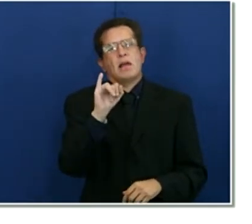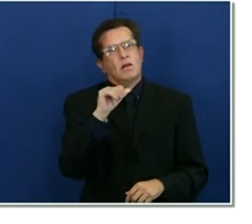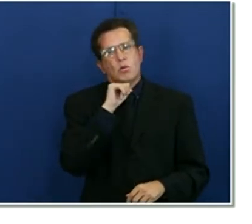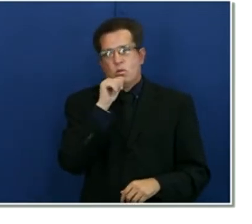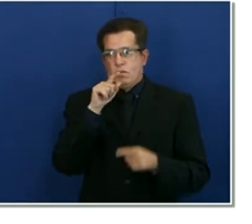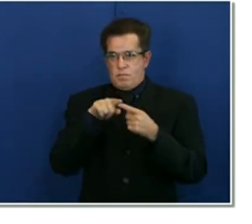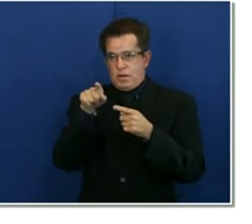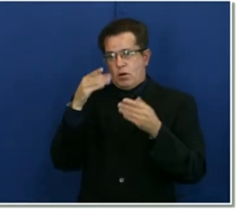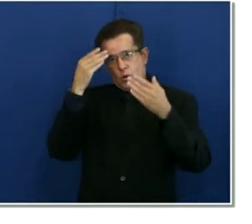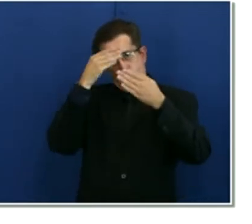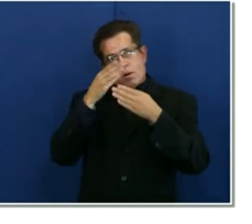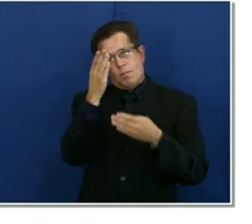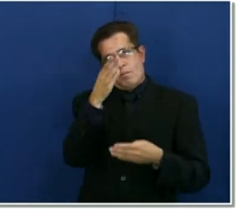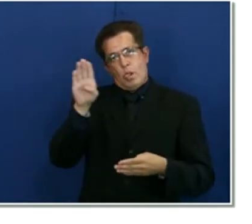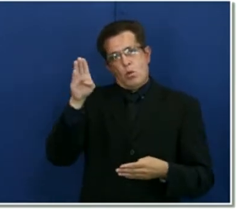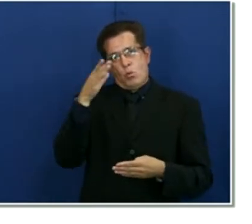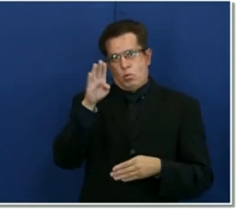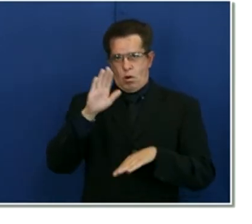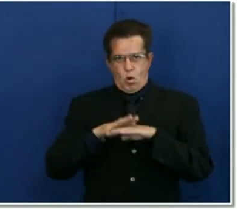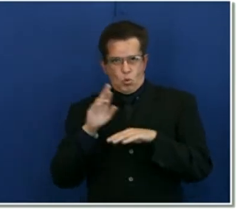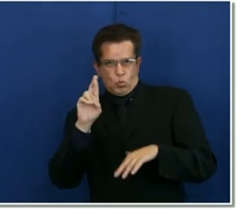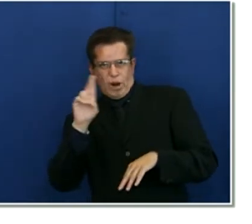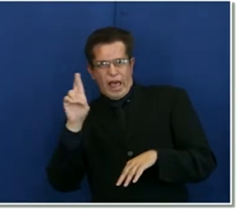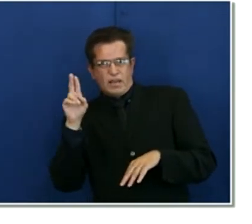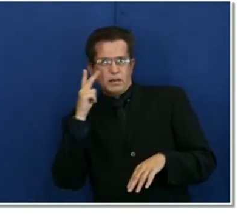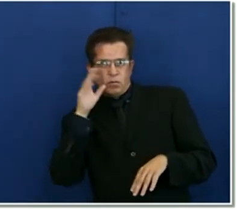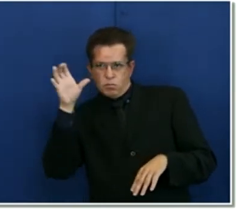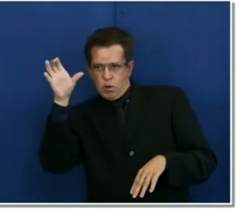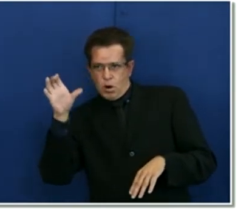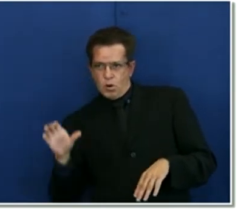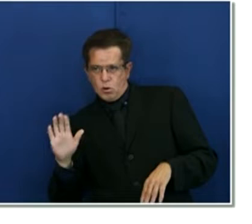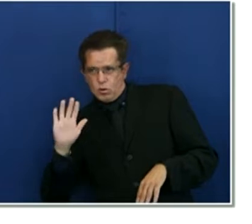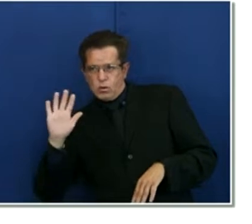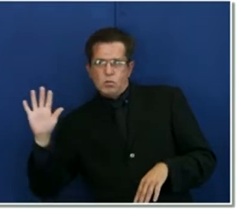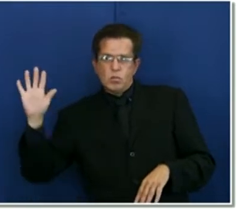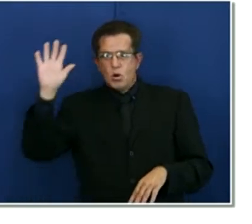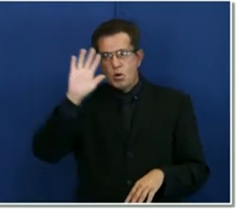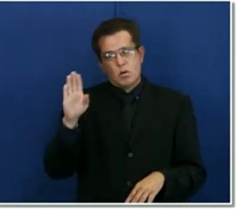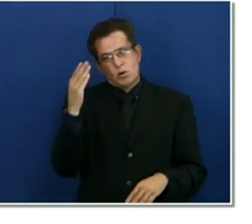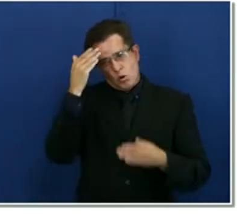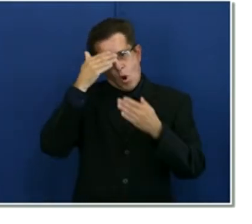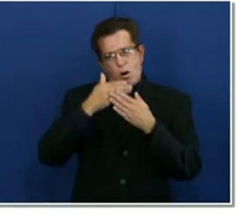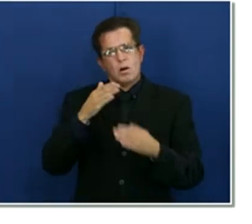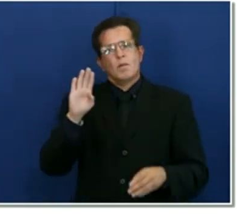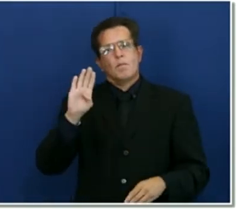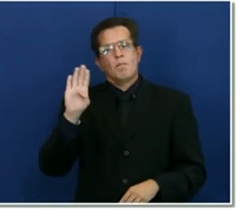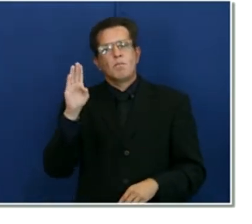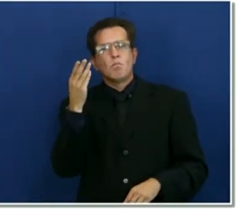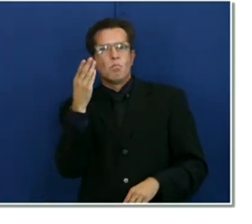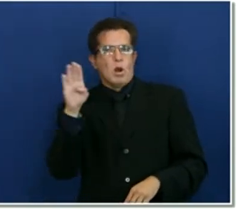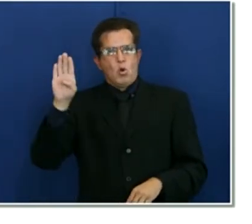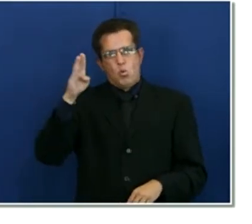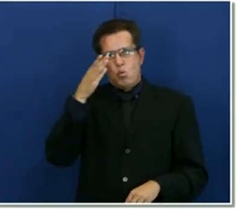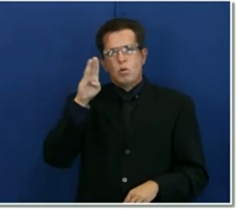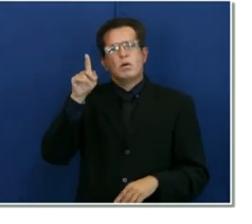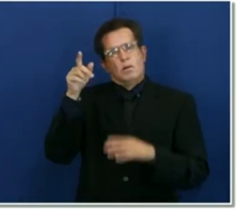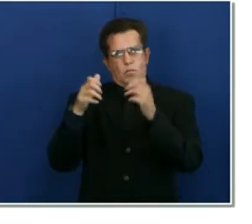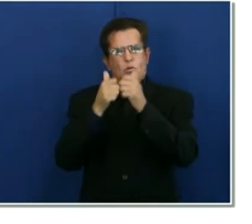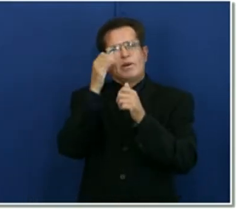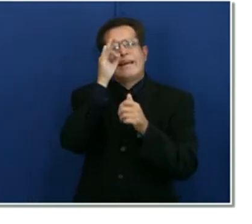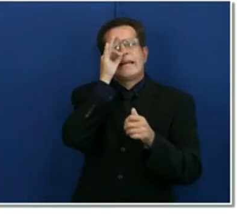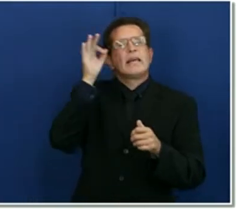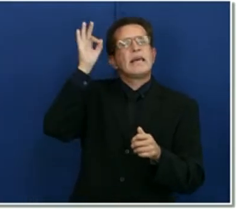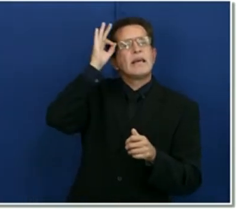dark blue regions to the right on the right side of the slide are mostly tribal